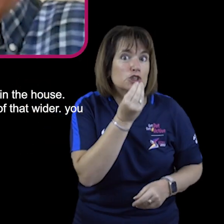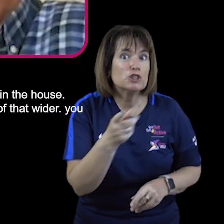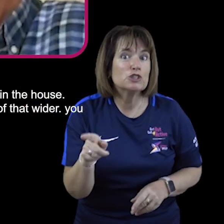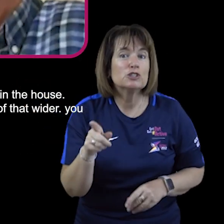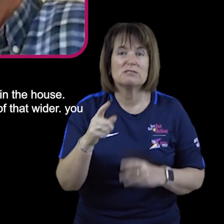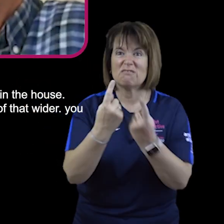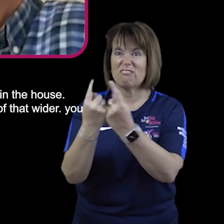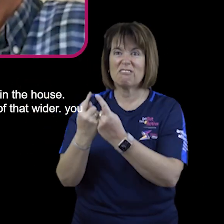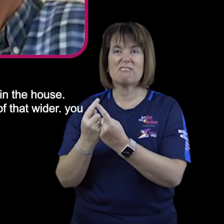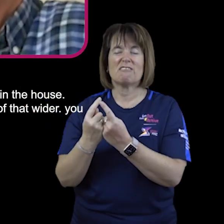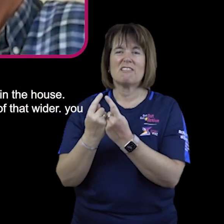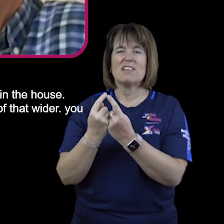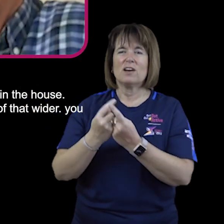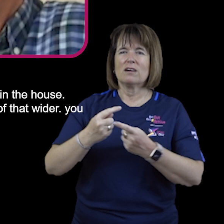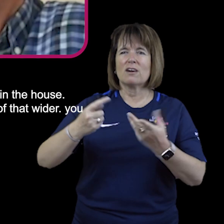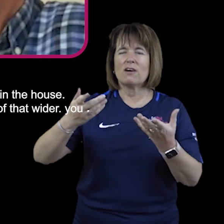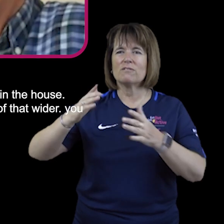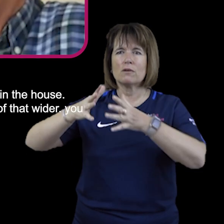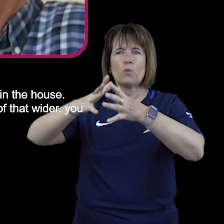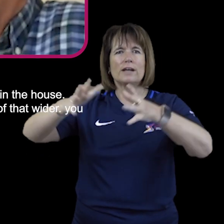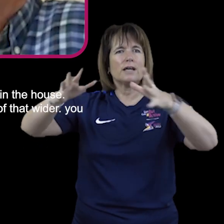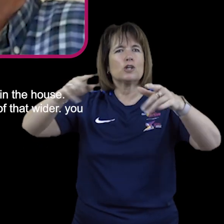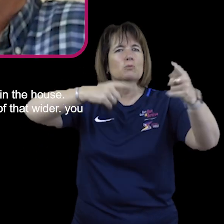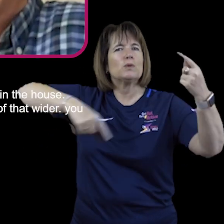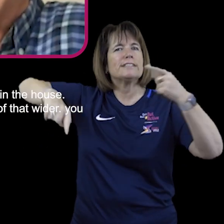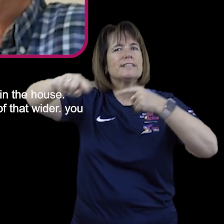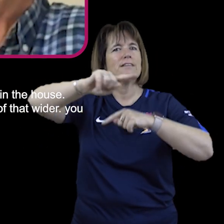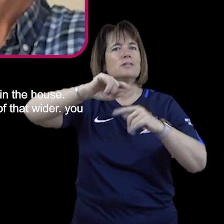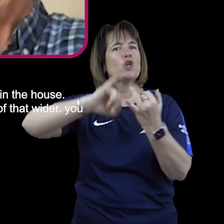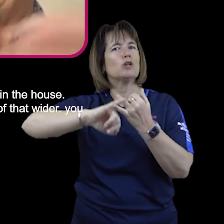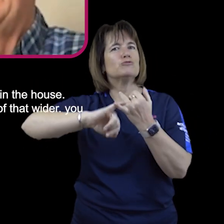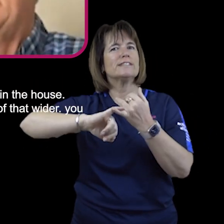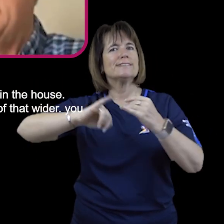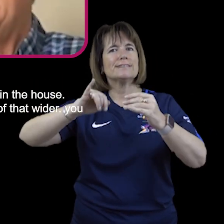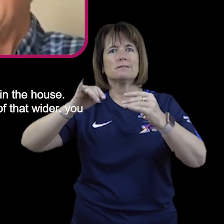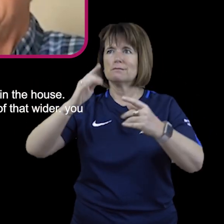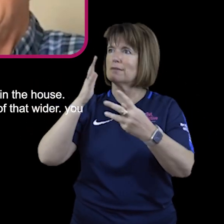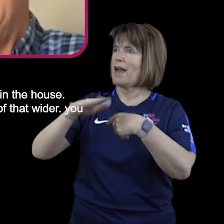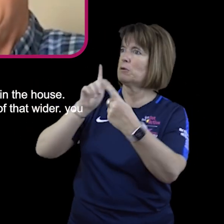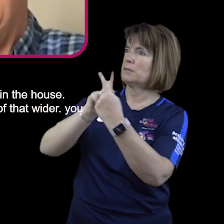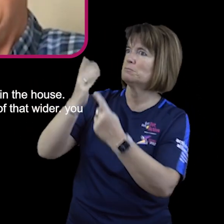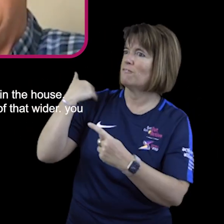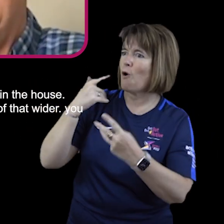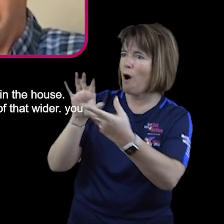we're included in their Christmas lunch and all this sort of stuff. So you're getting part of that wider